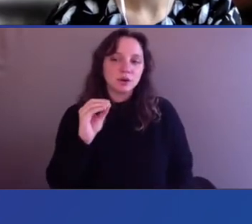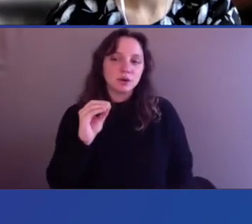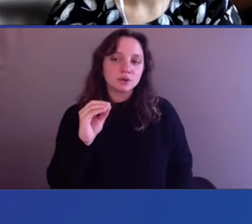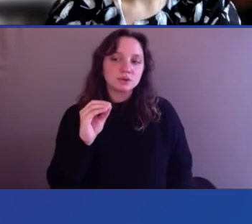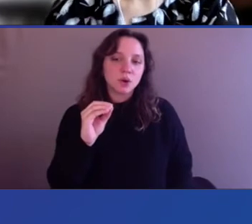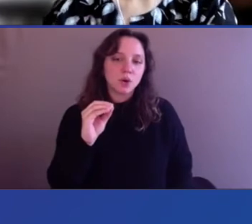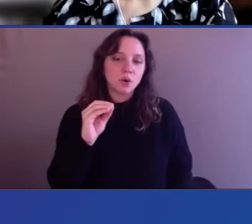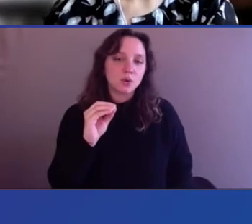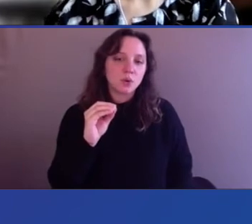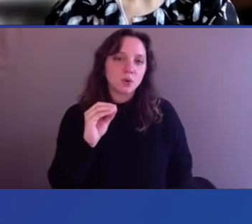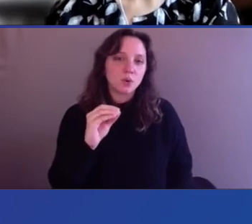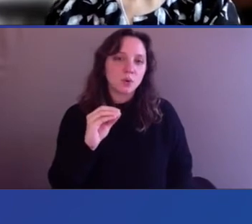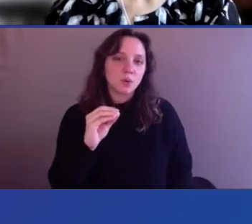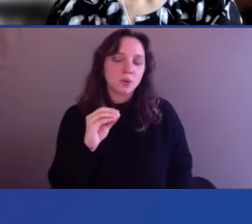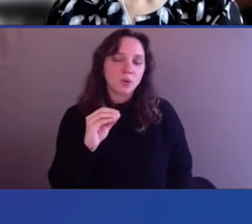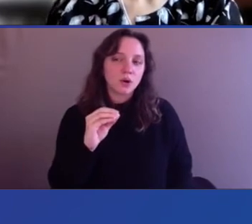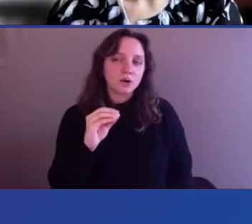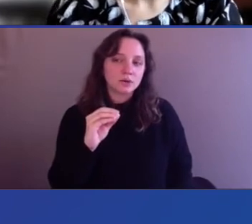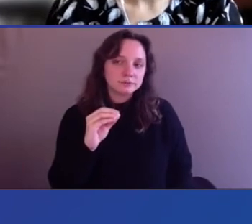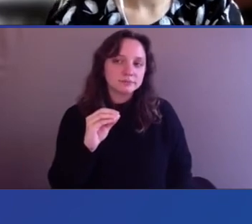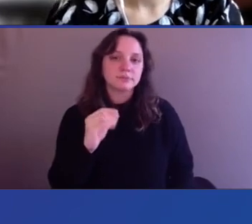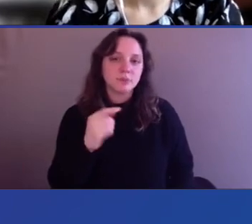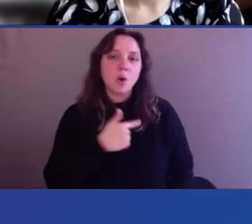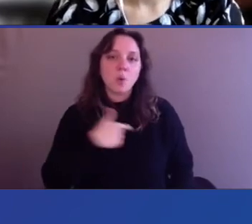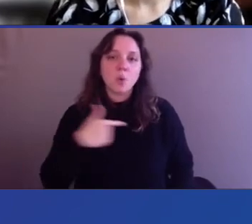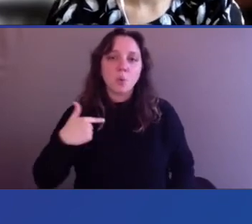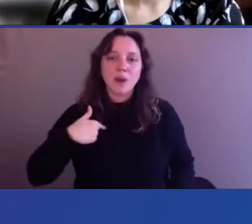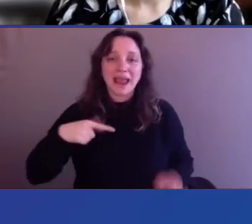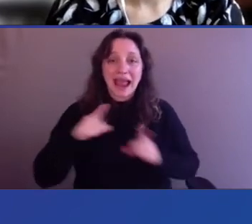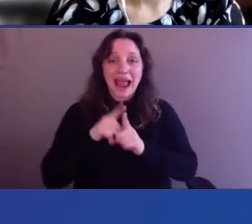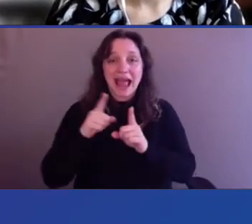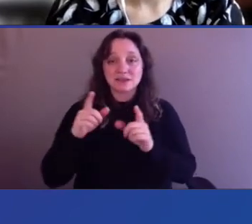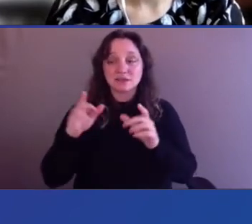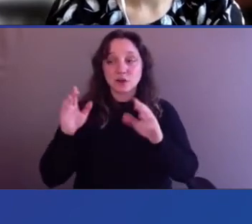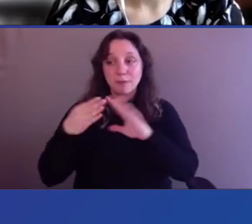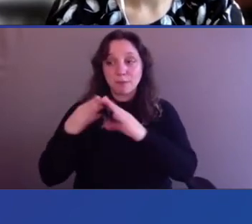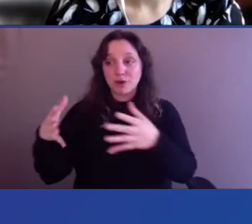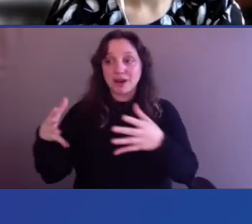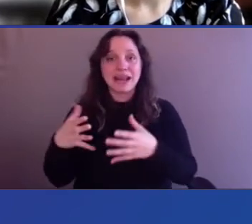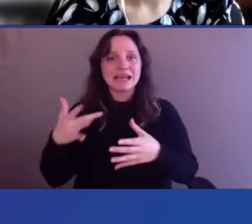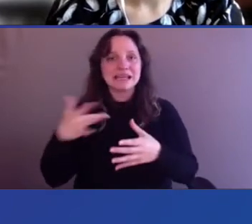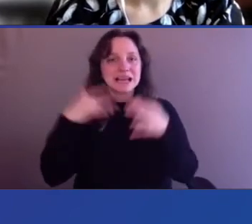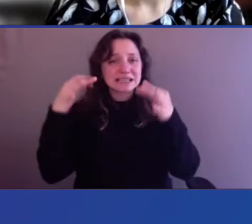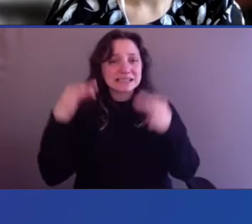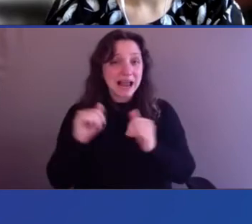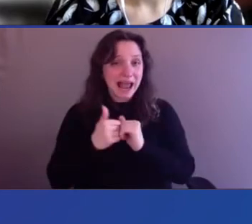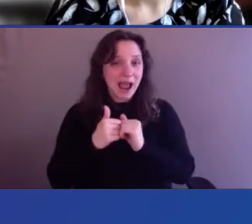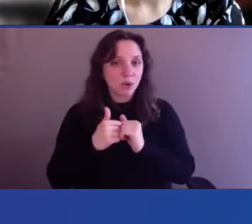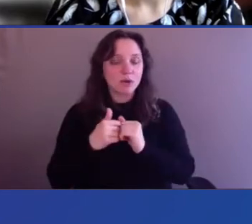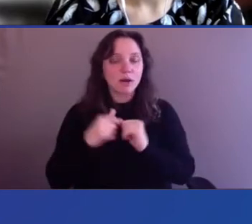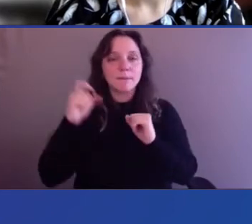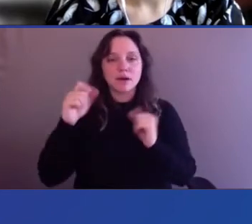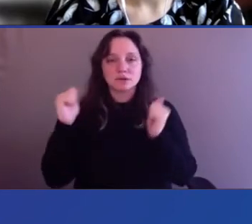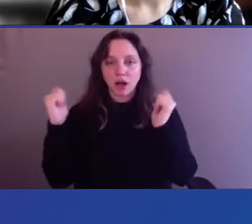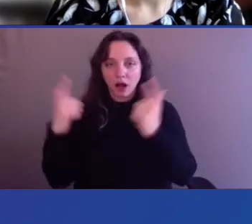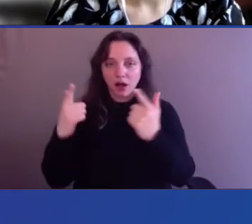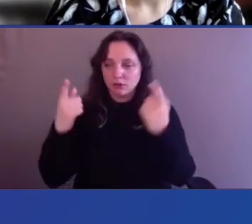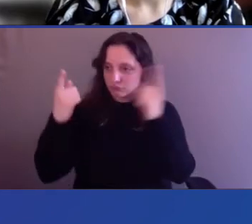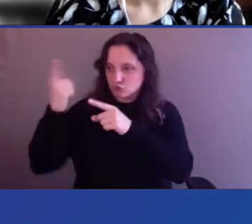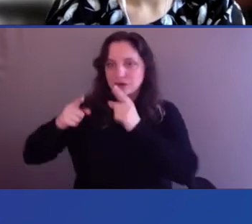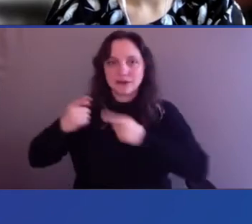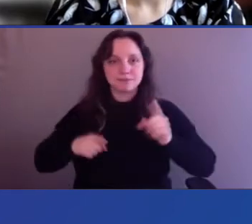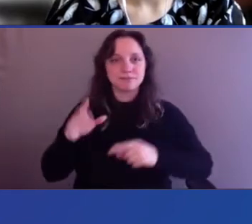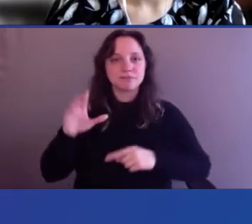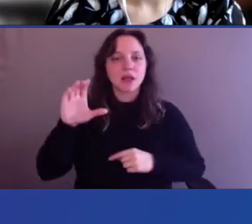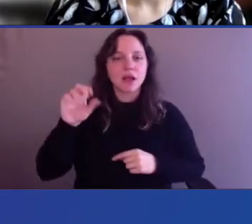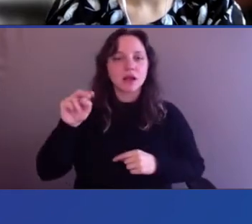like through consensus from the community, to be able to carry the